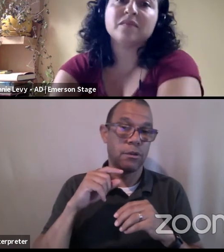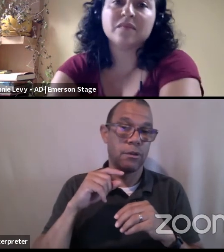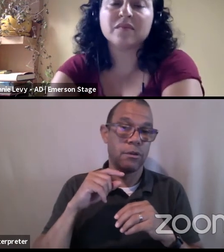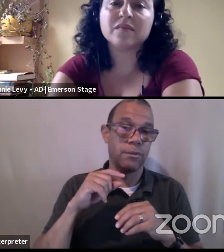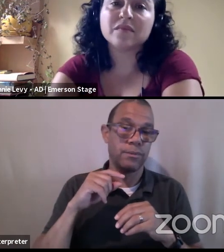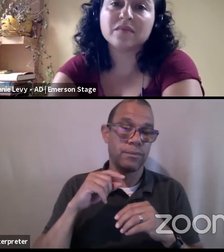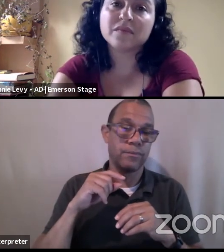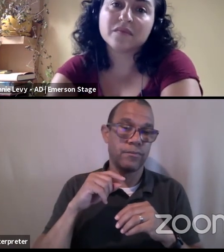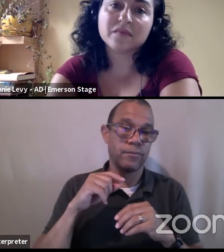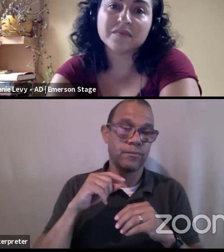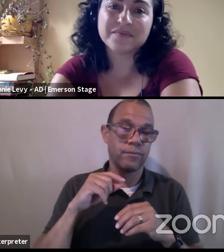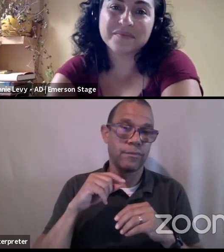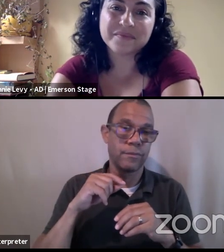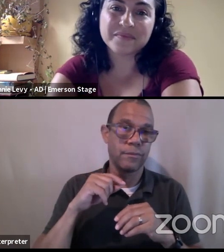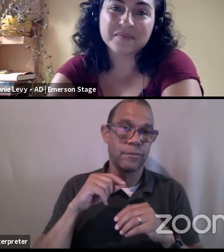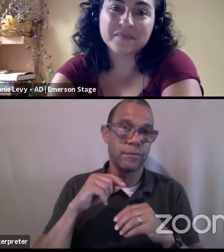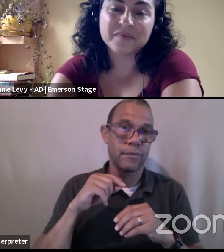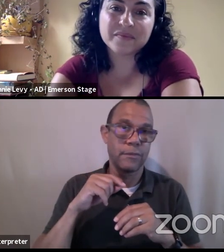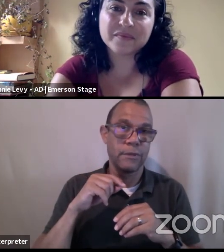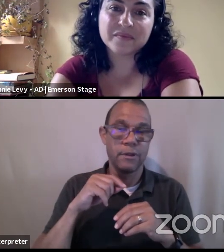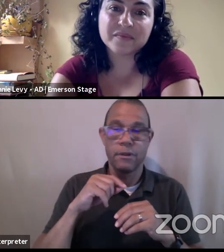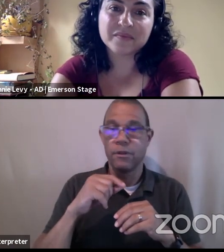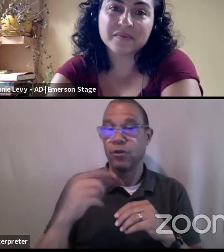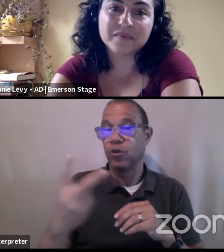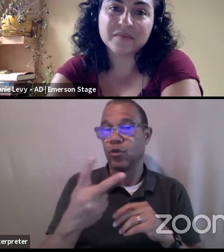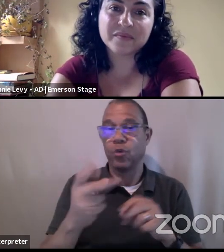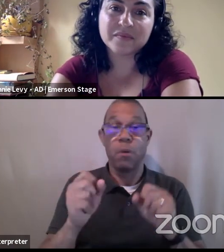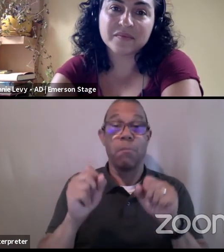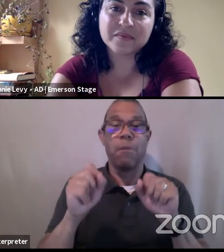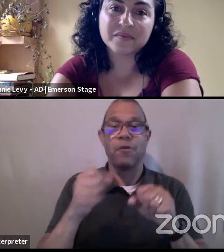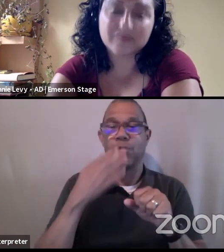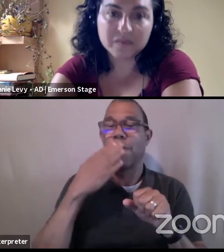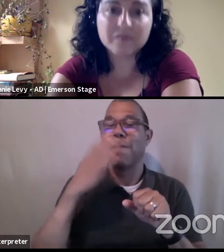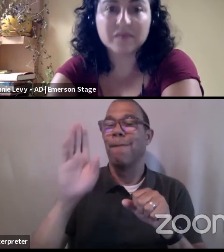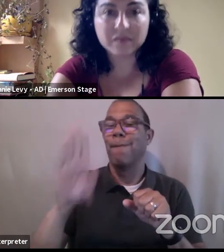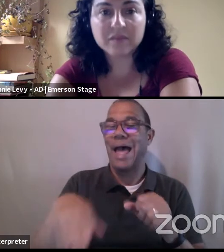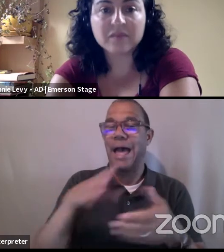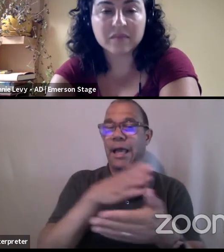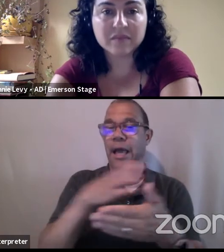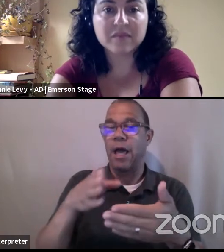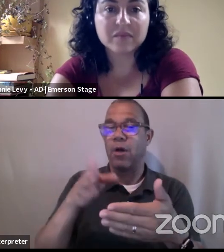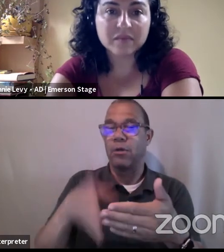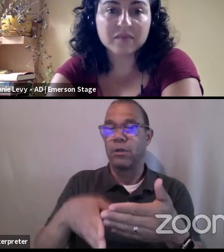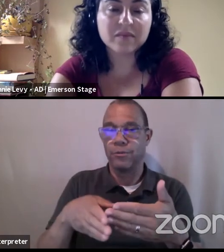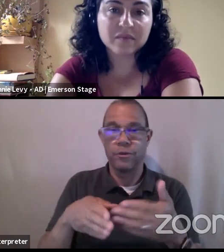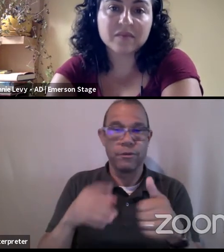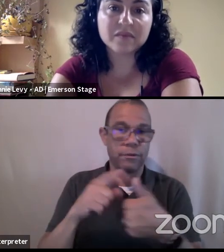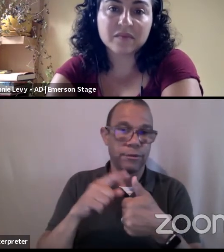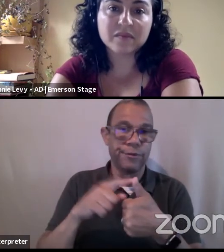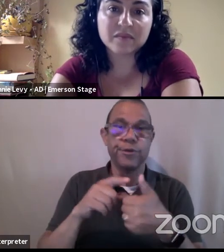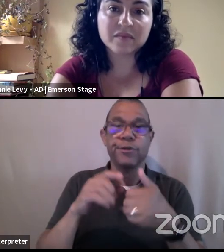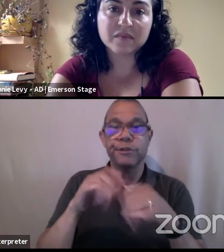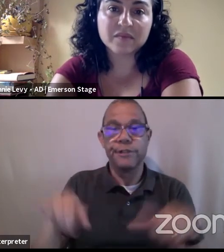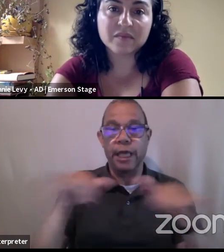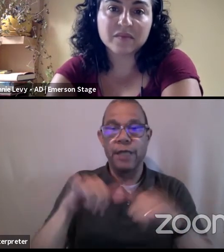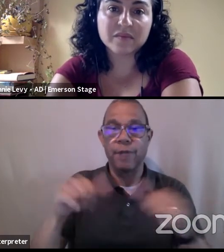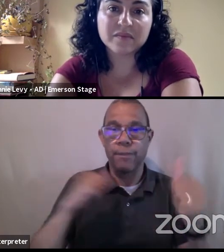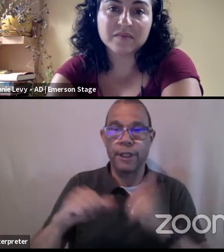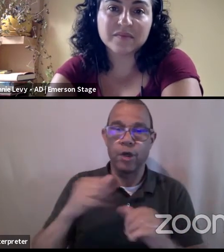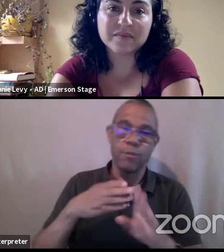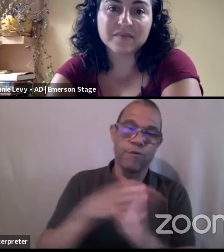uh, bad outcomes would be to, to do theater as, uh, as it was done before the pandemic. And the second one, no,